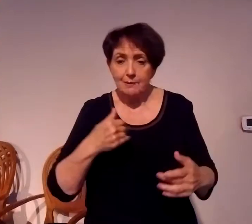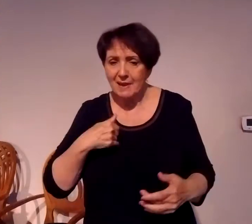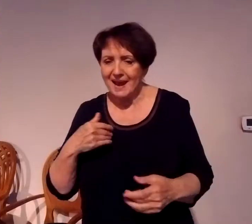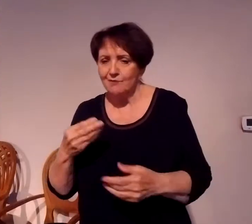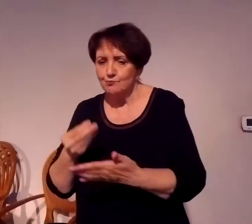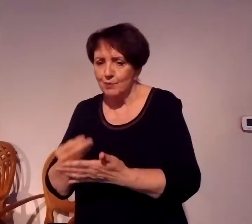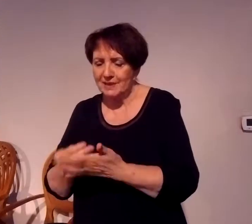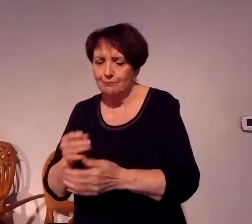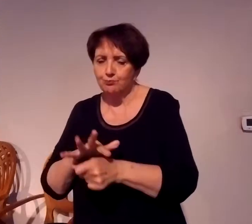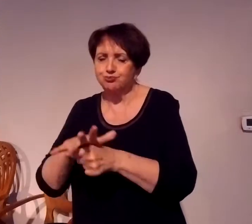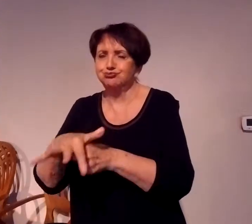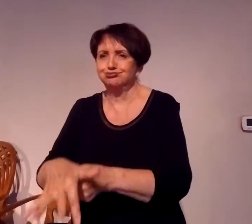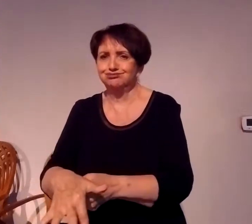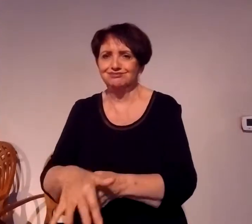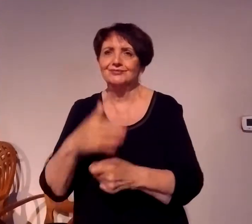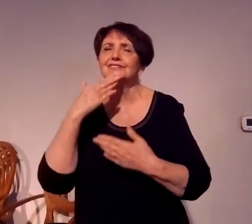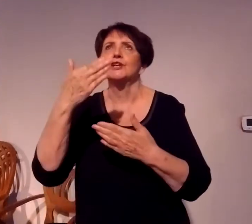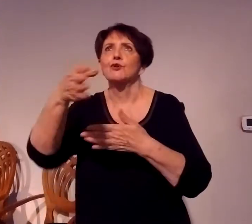money. Thank you, God.